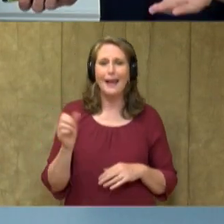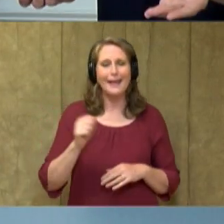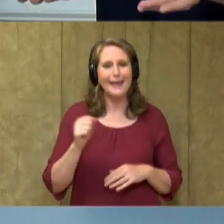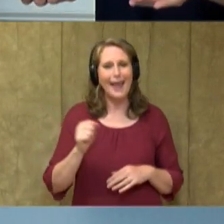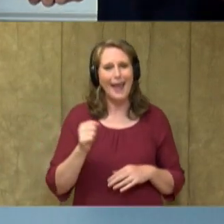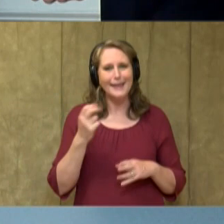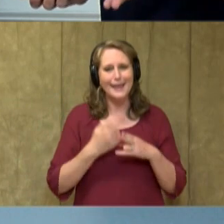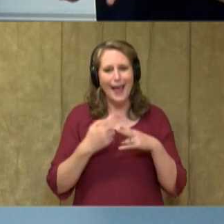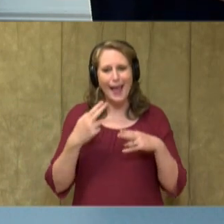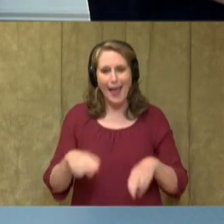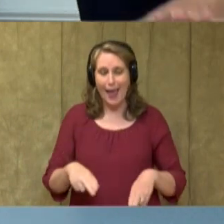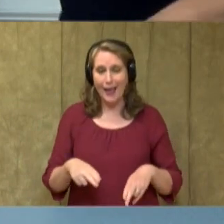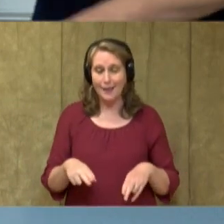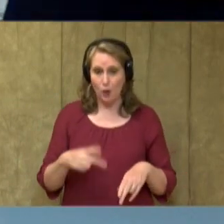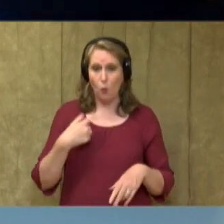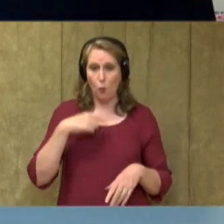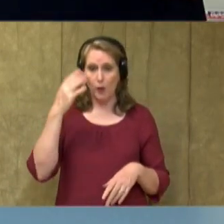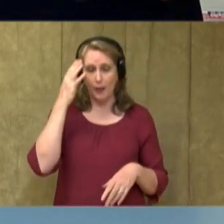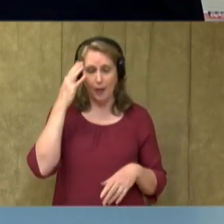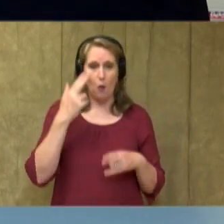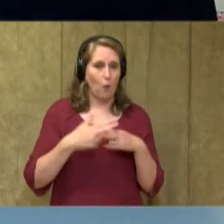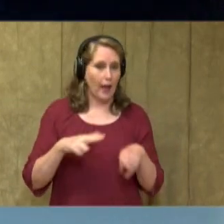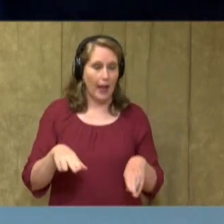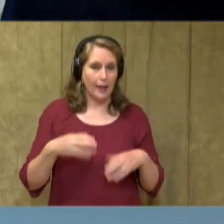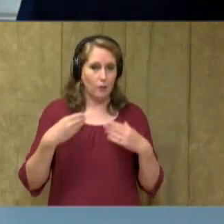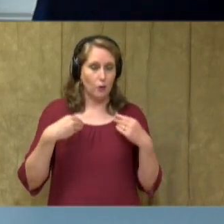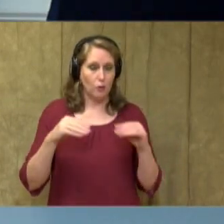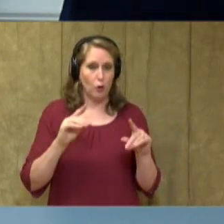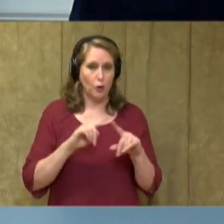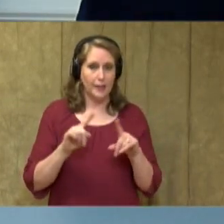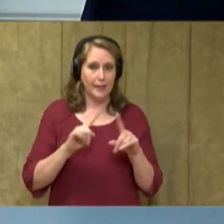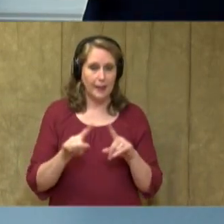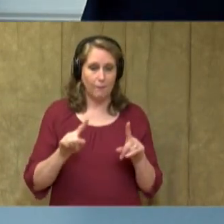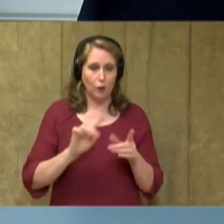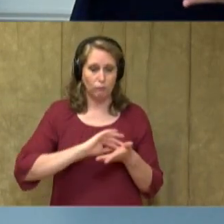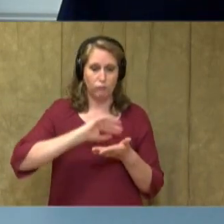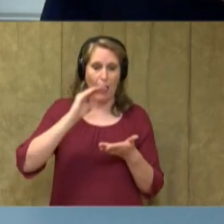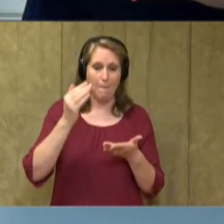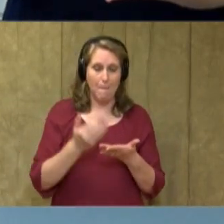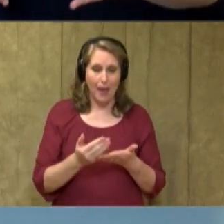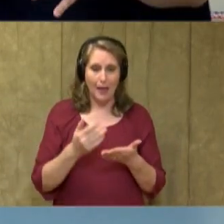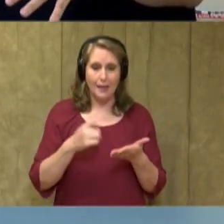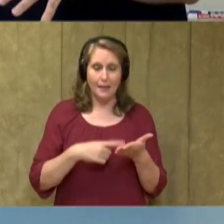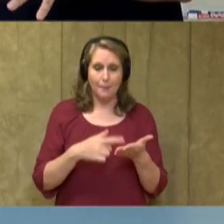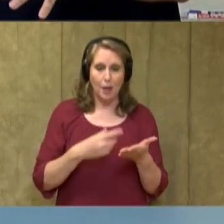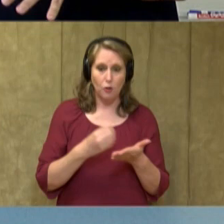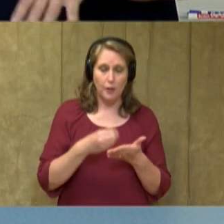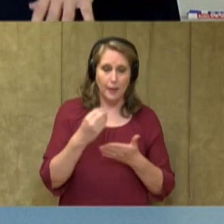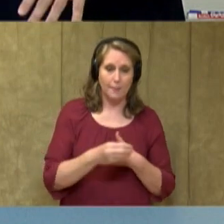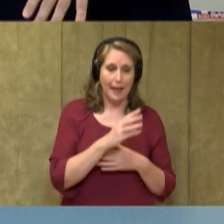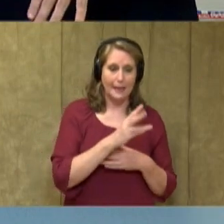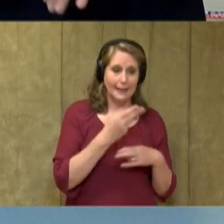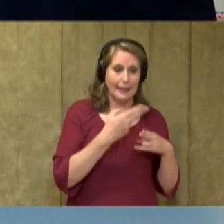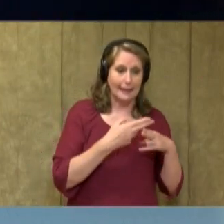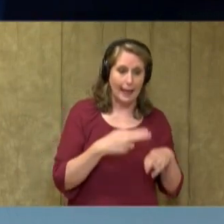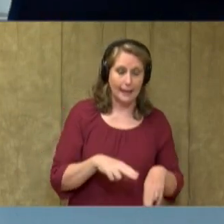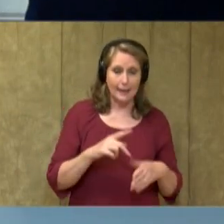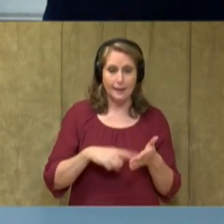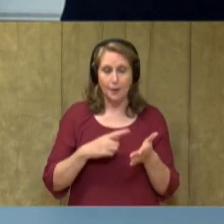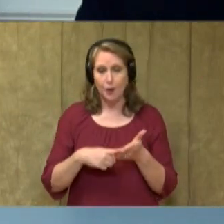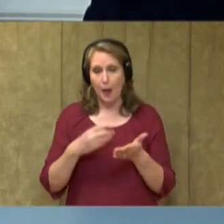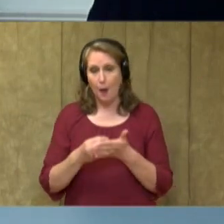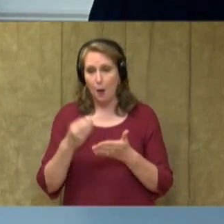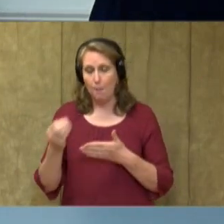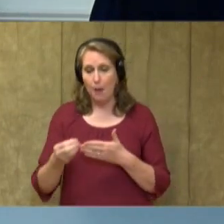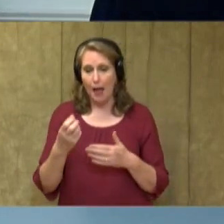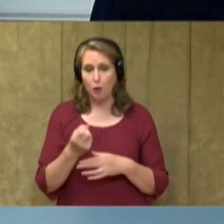Yes, it's some eggs. Now, we know that eggs are sold in different amounts. So sometimes you can buy 6 eggs, sometimes